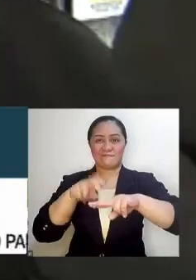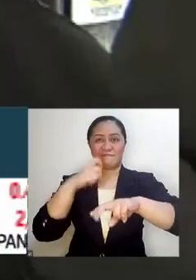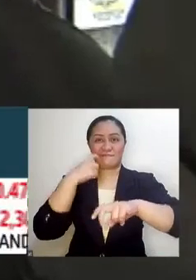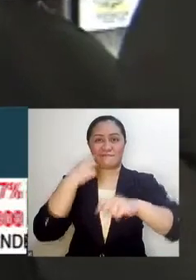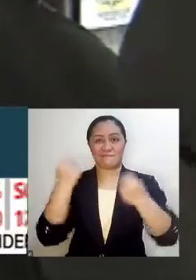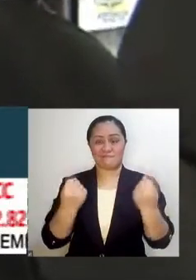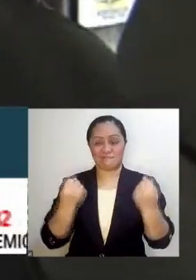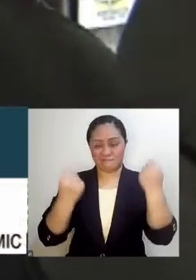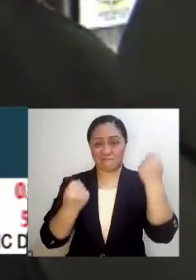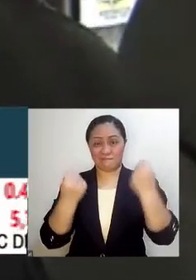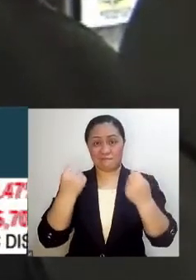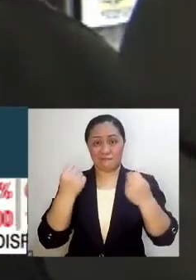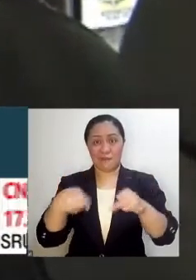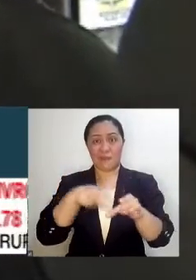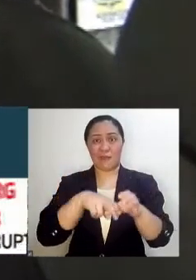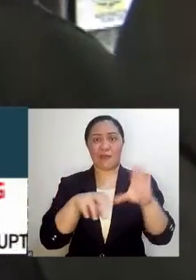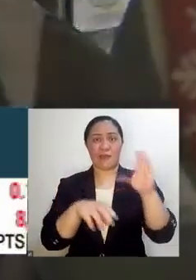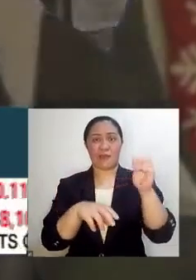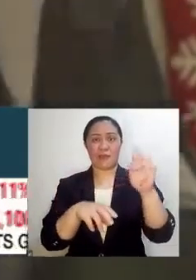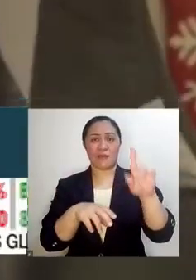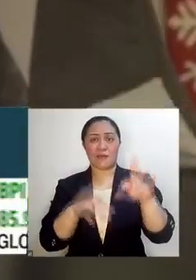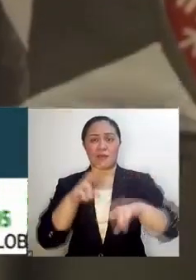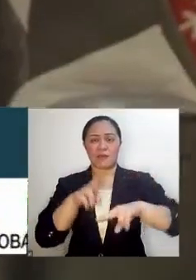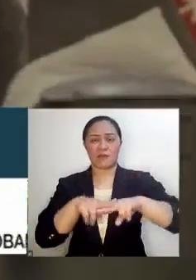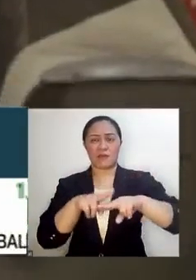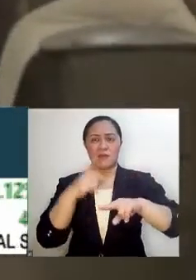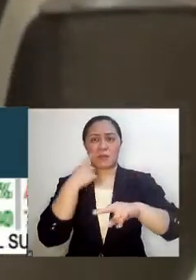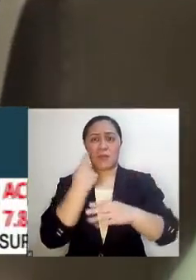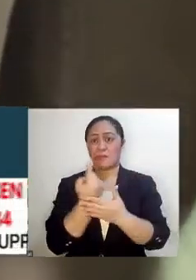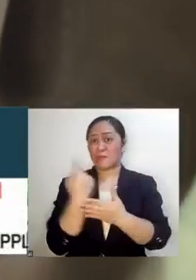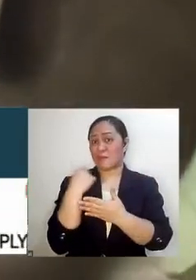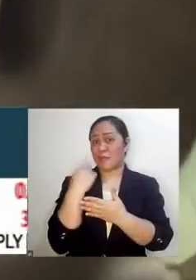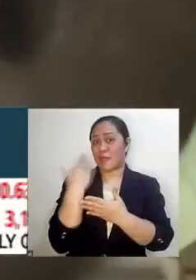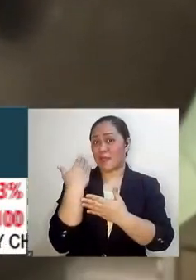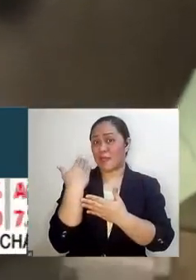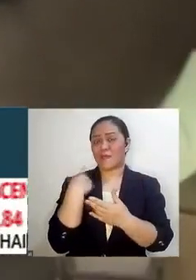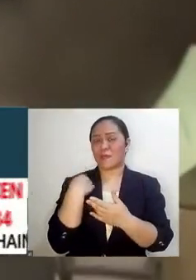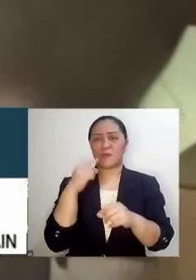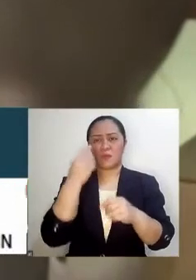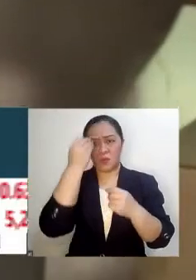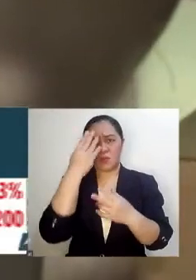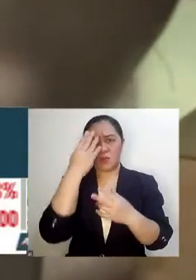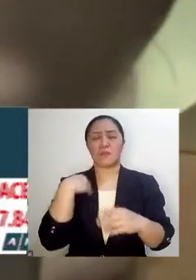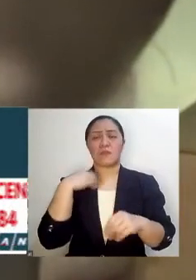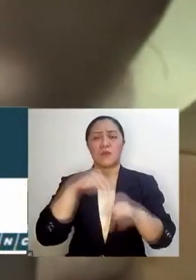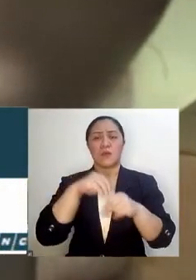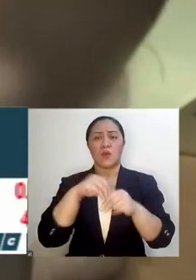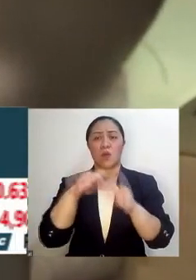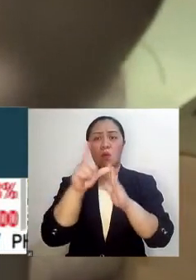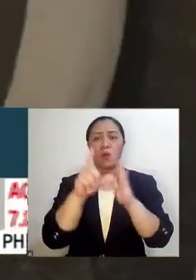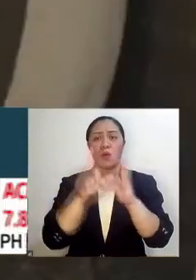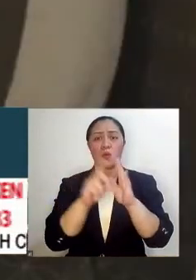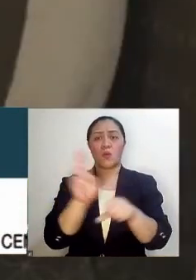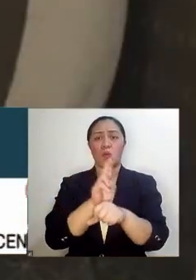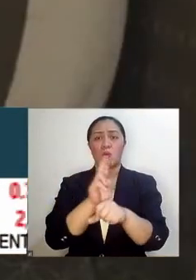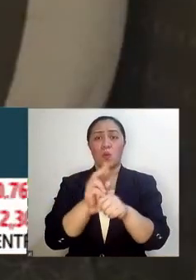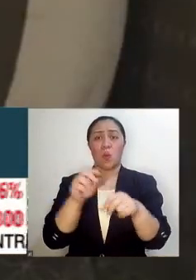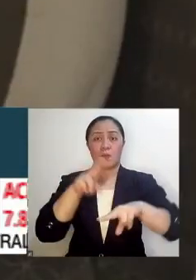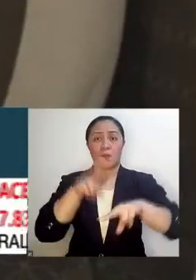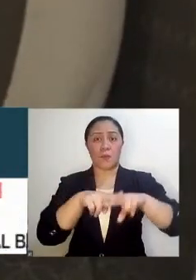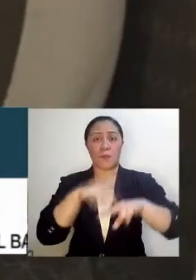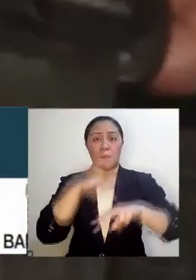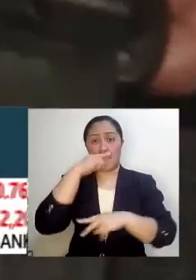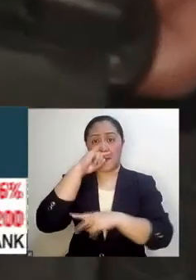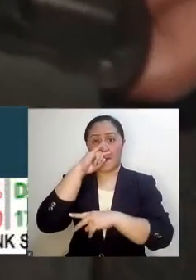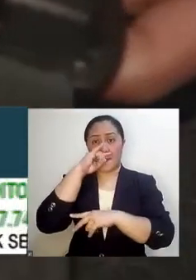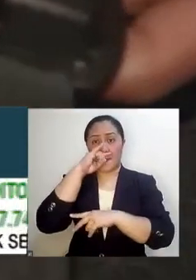palace spokesperson Harry Roque just a few minutes ago. The child car seat law, which mandates the use of car seats for children up to the